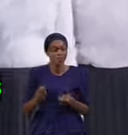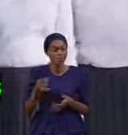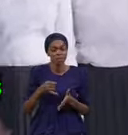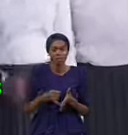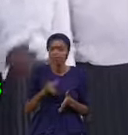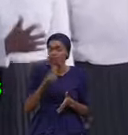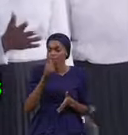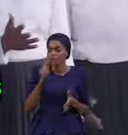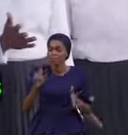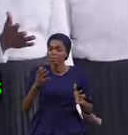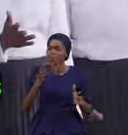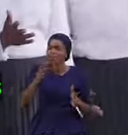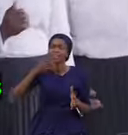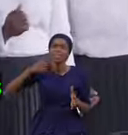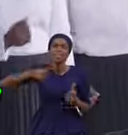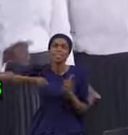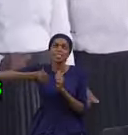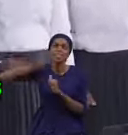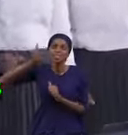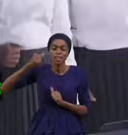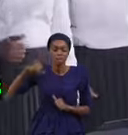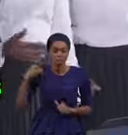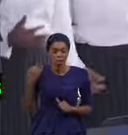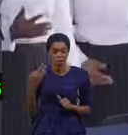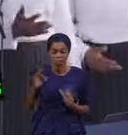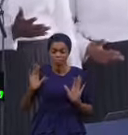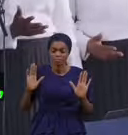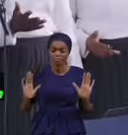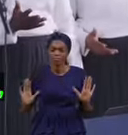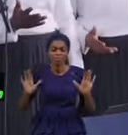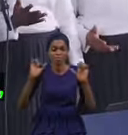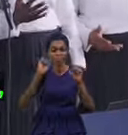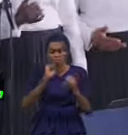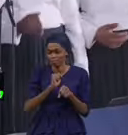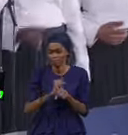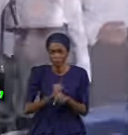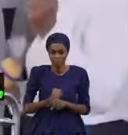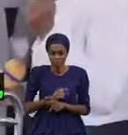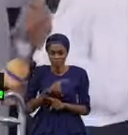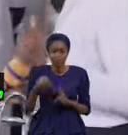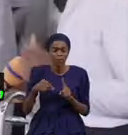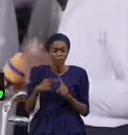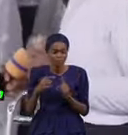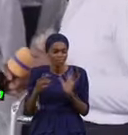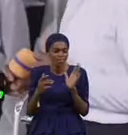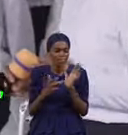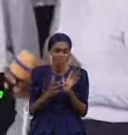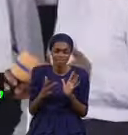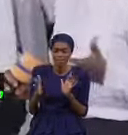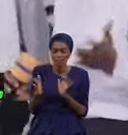control. It is the sweetest of miracles when